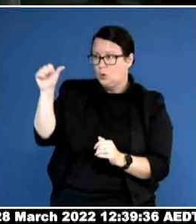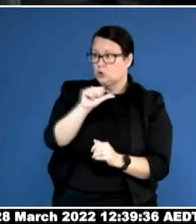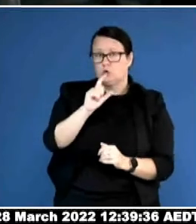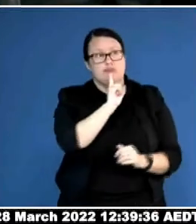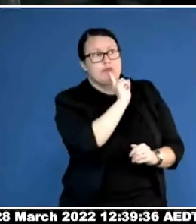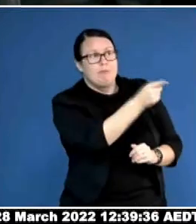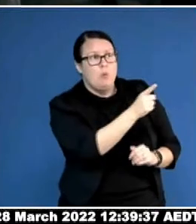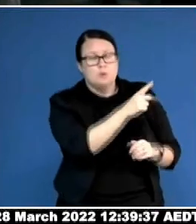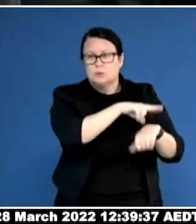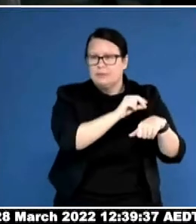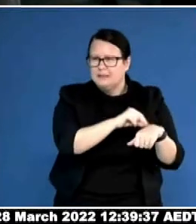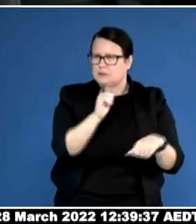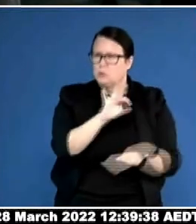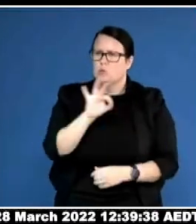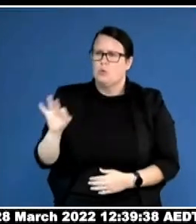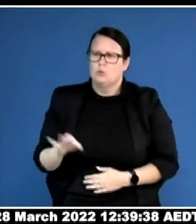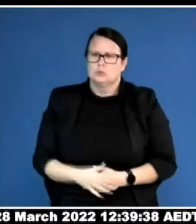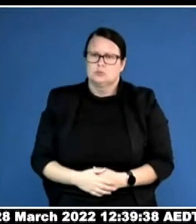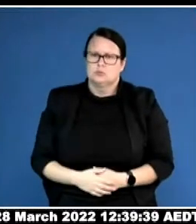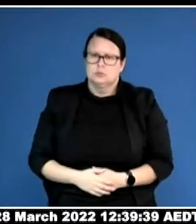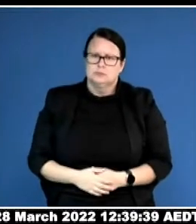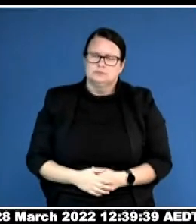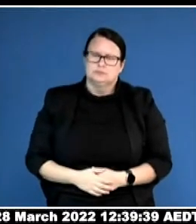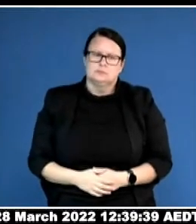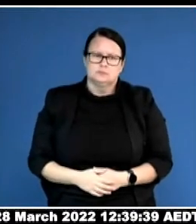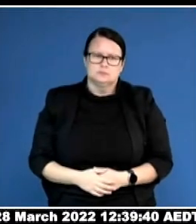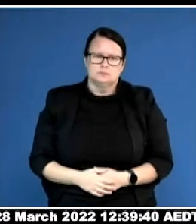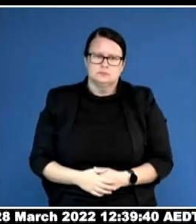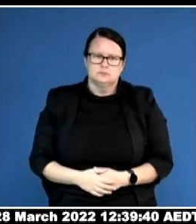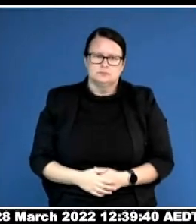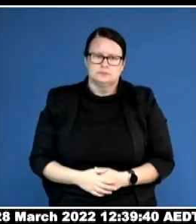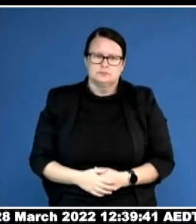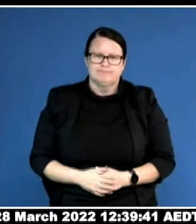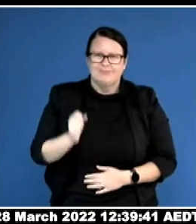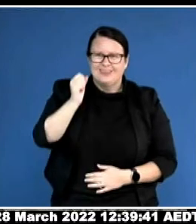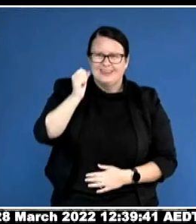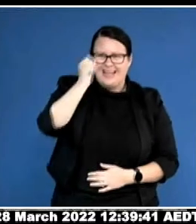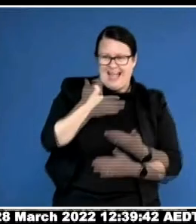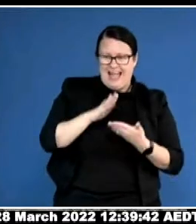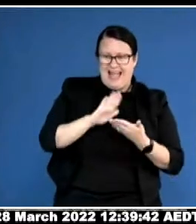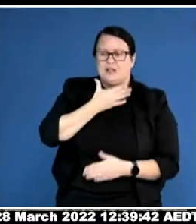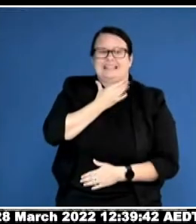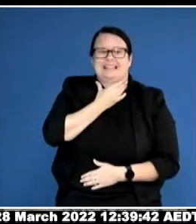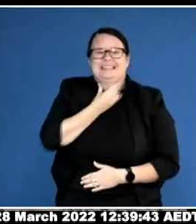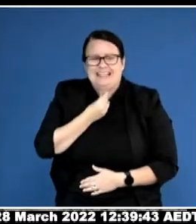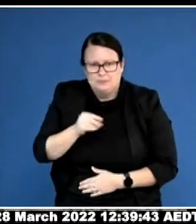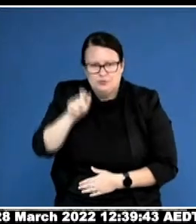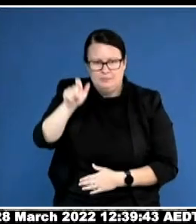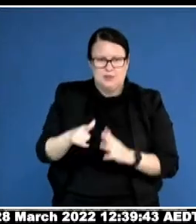now? Understanding, you know, I guess the desperation and the imminency or